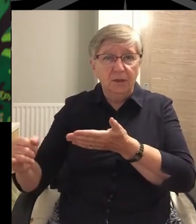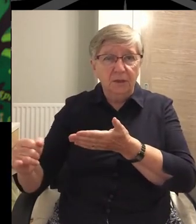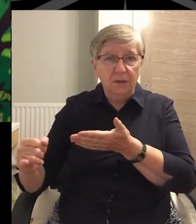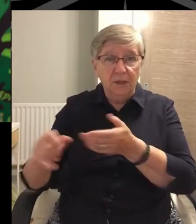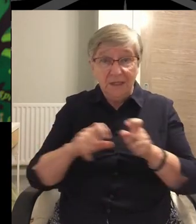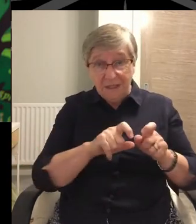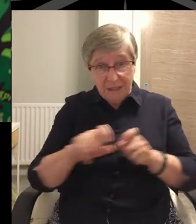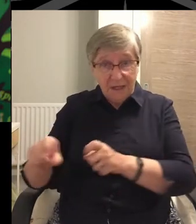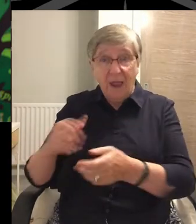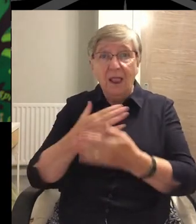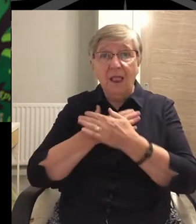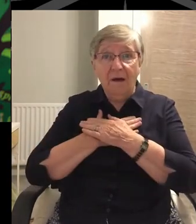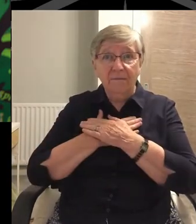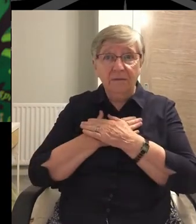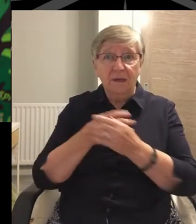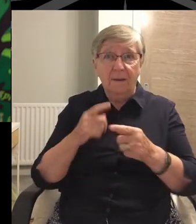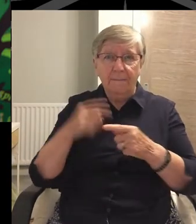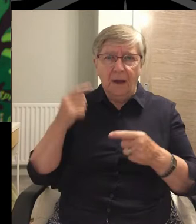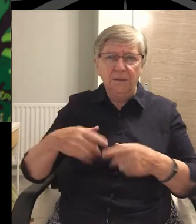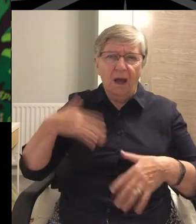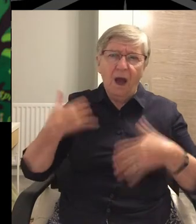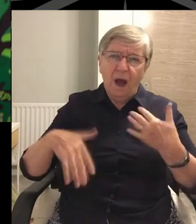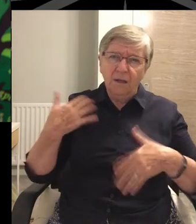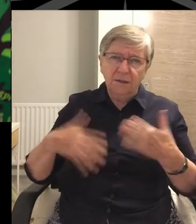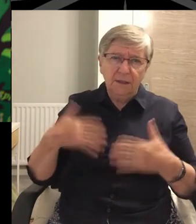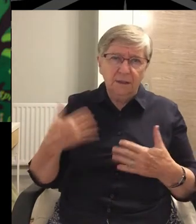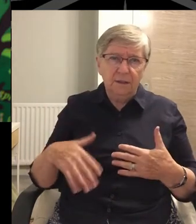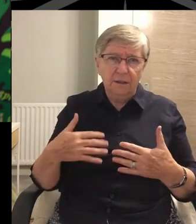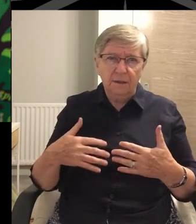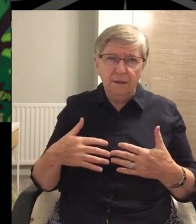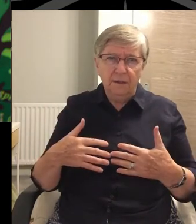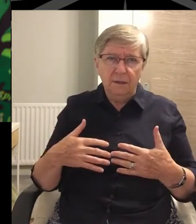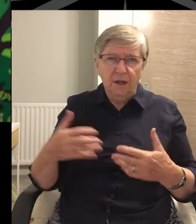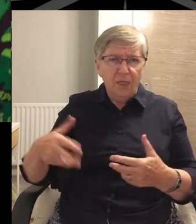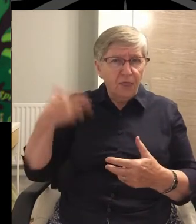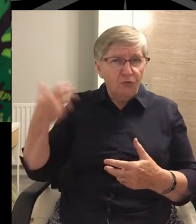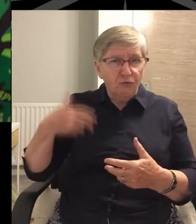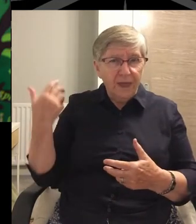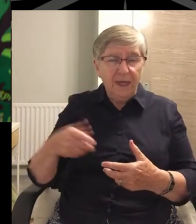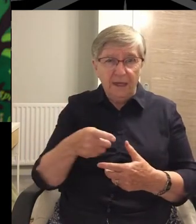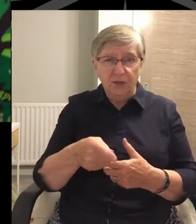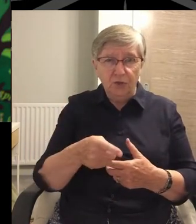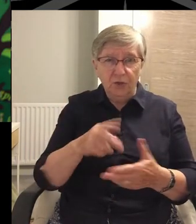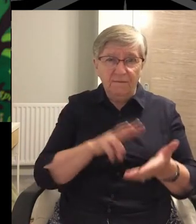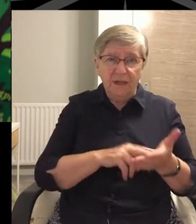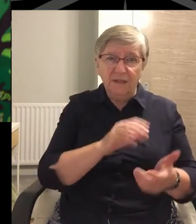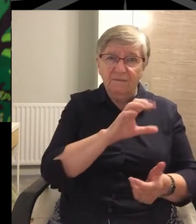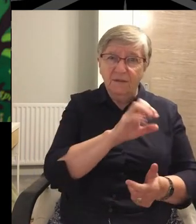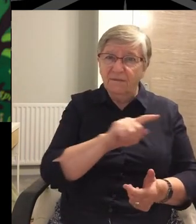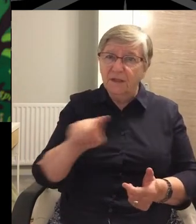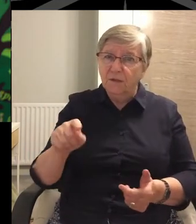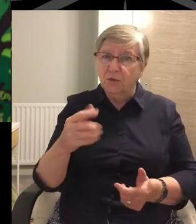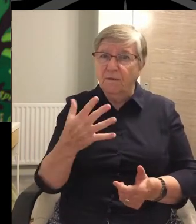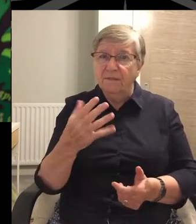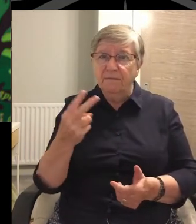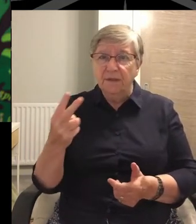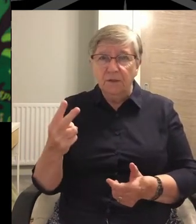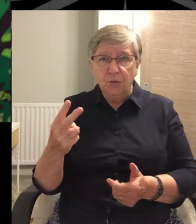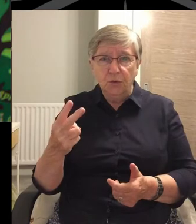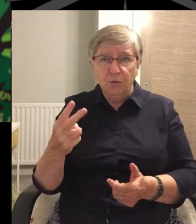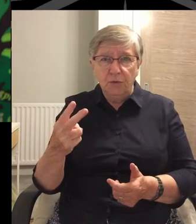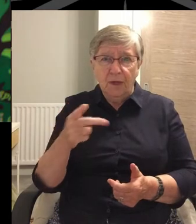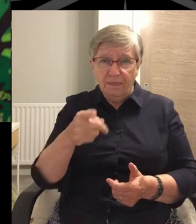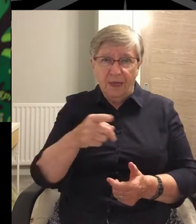loves but who is hurting. The rage that characterizes verses 15 to 52 is a rage